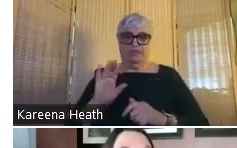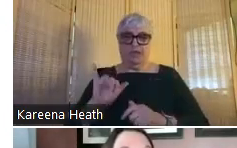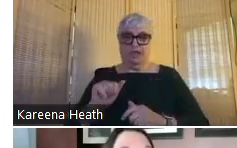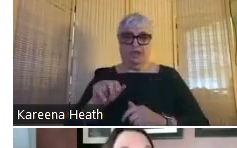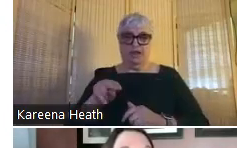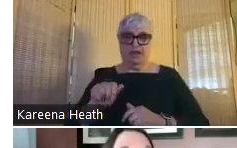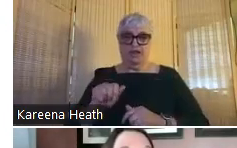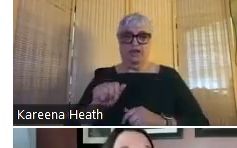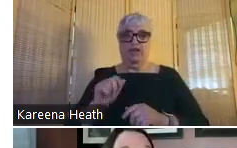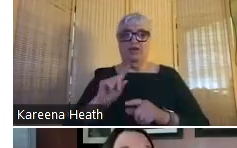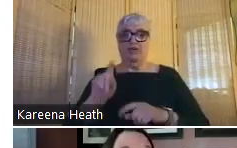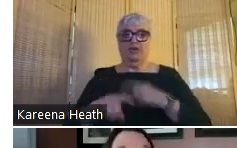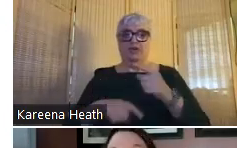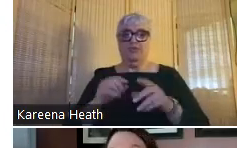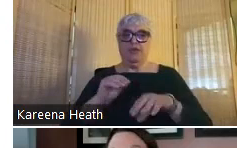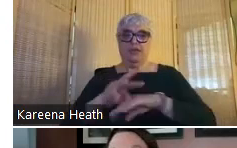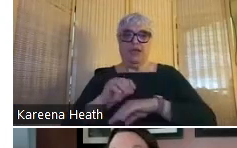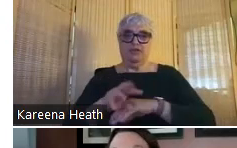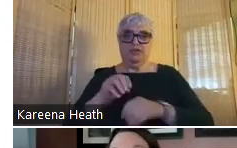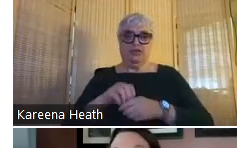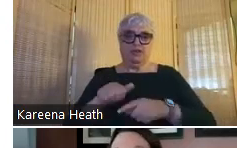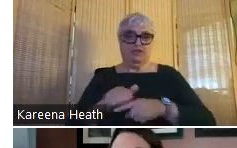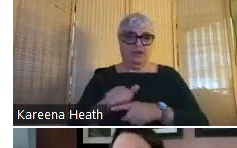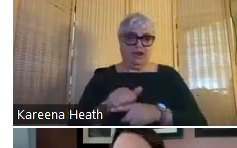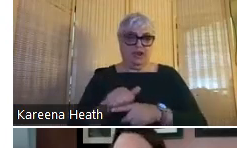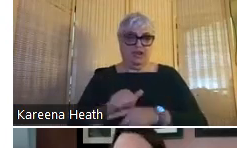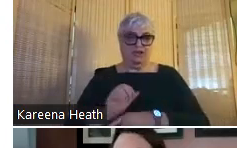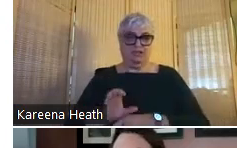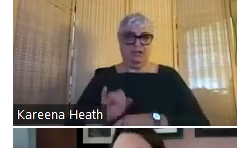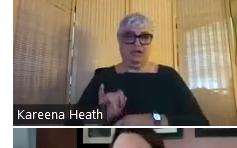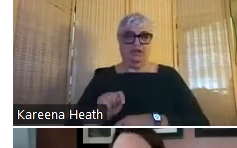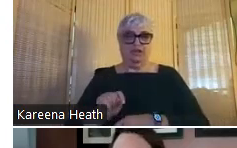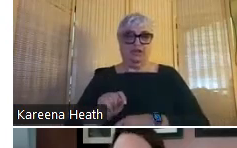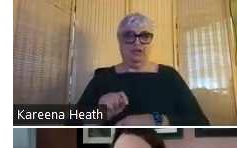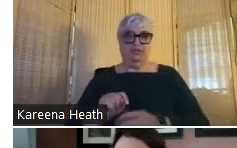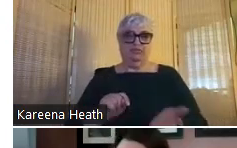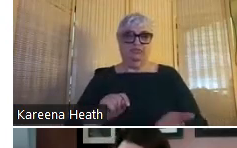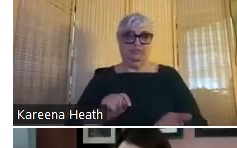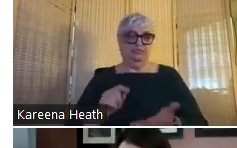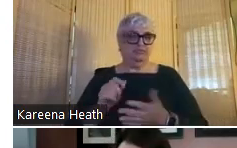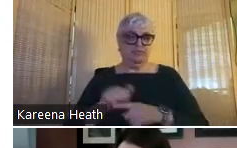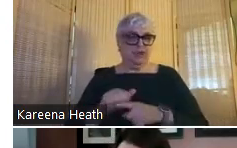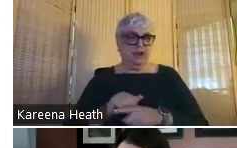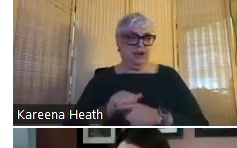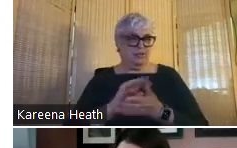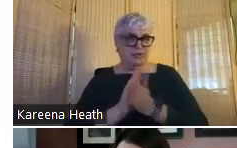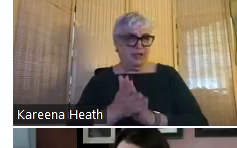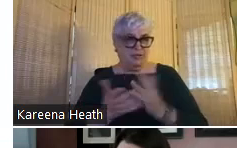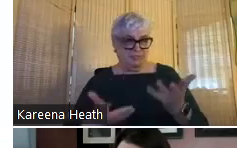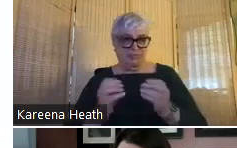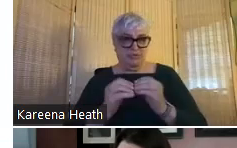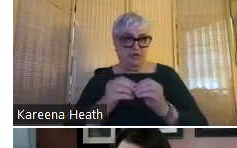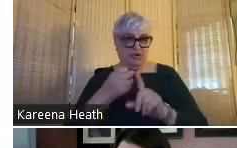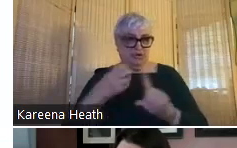a question about the counselors in training. So the question around what are they in training to be, could you just give a